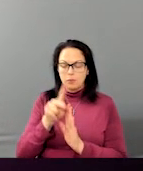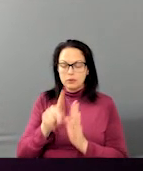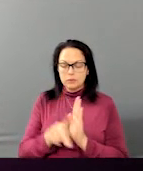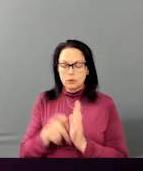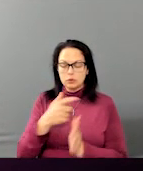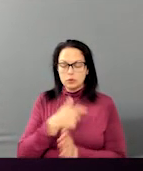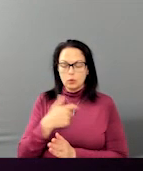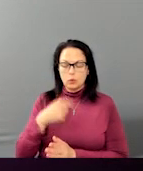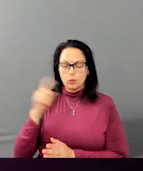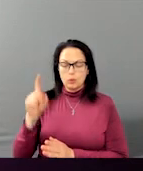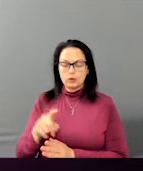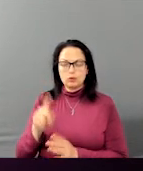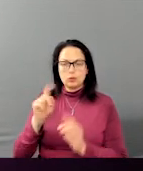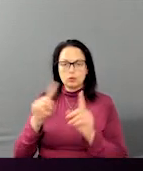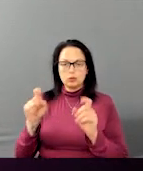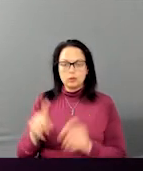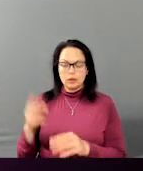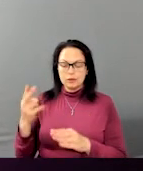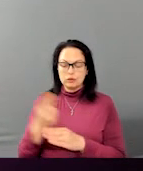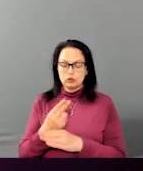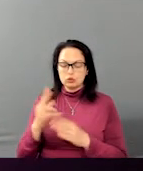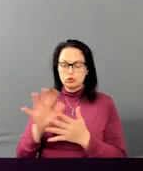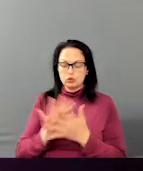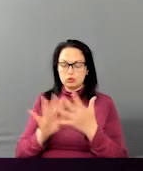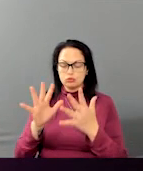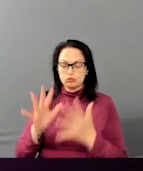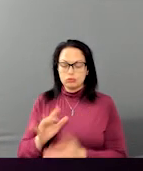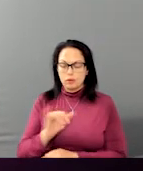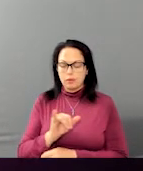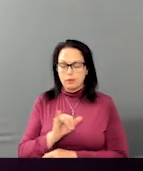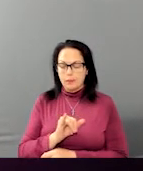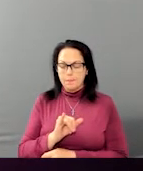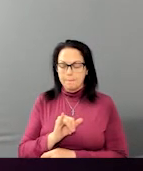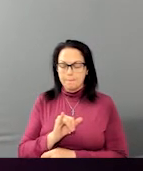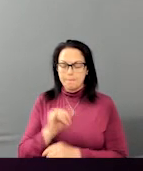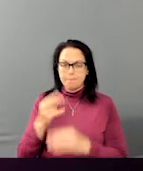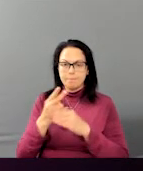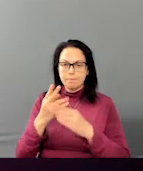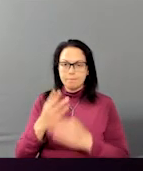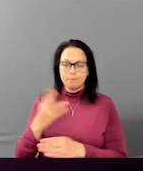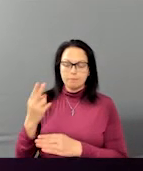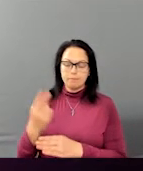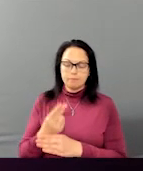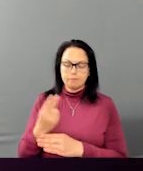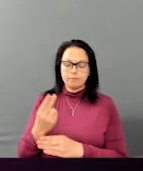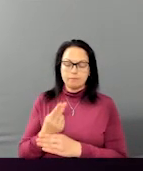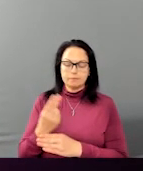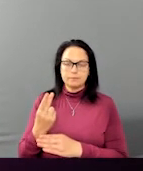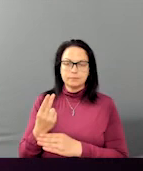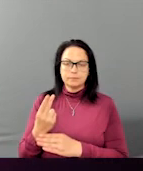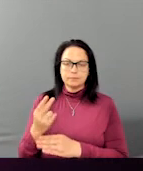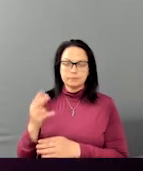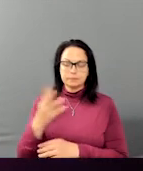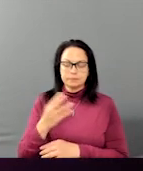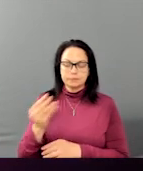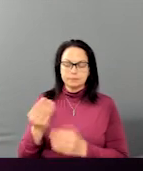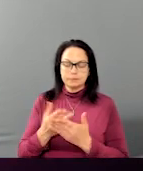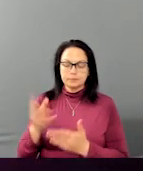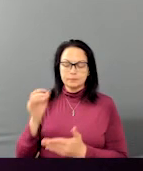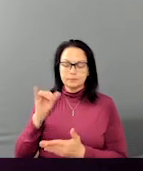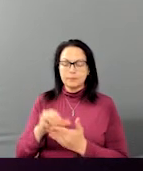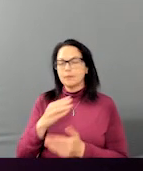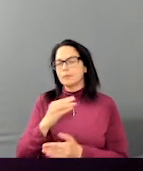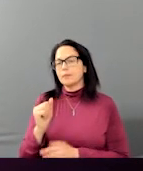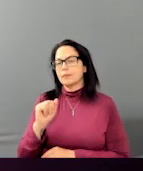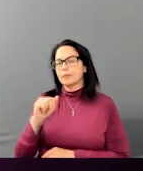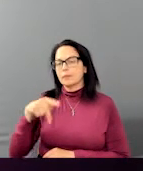our user interfaces like our users use them. So no testing internals and things like that. And its